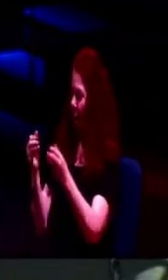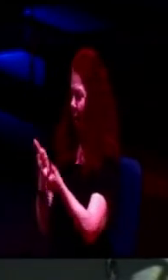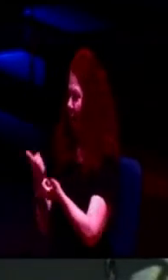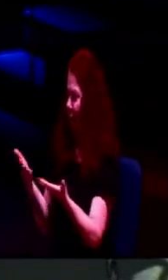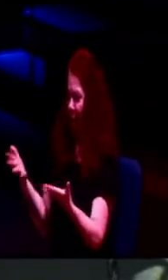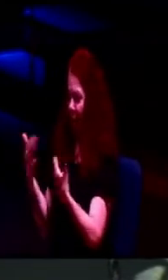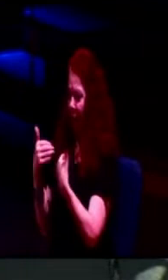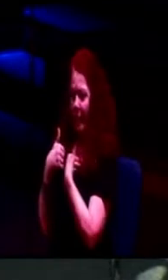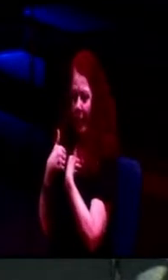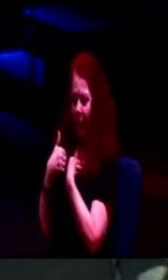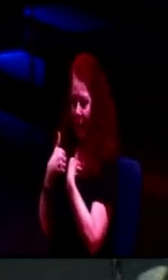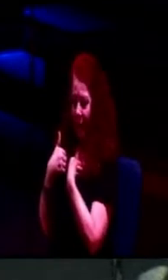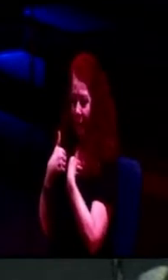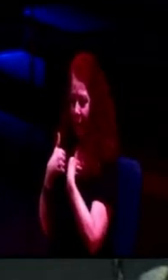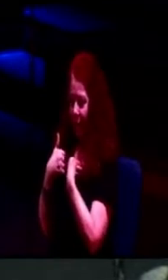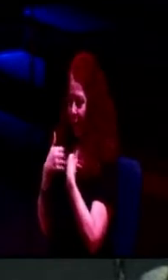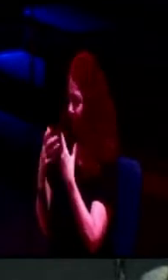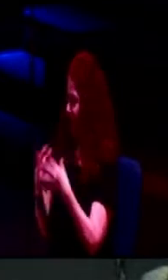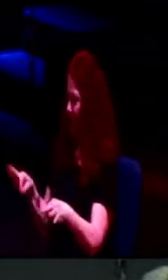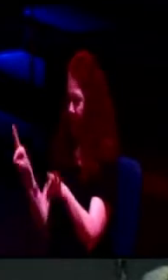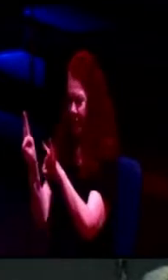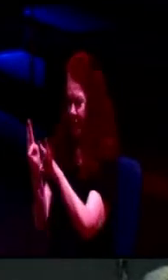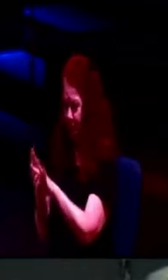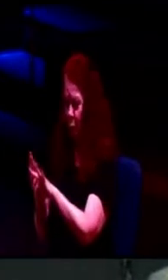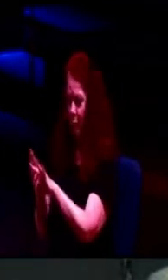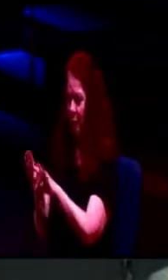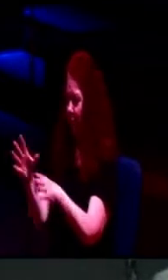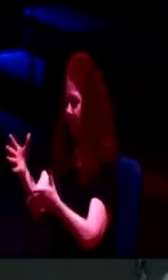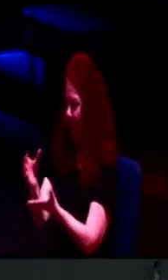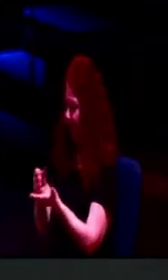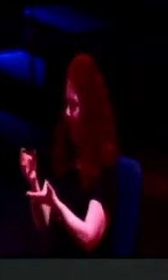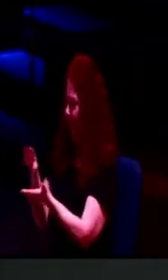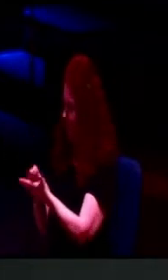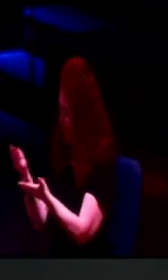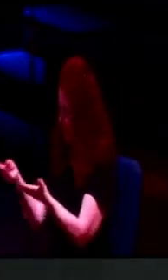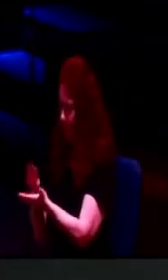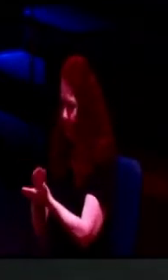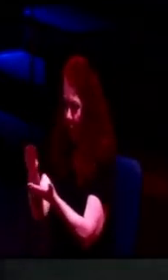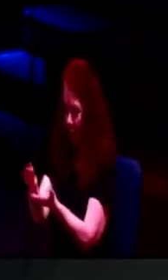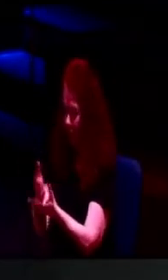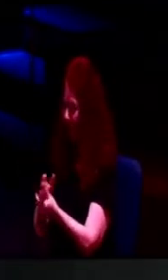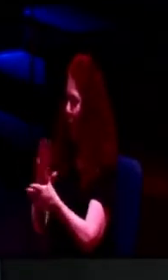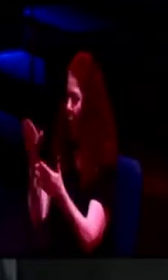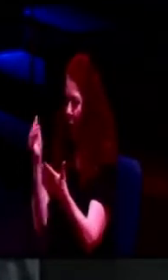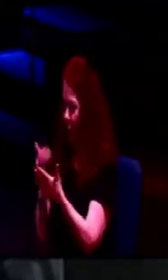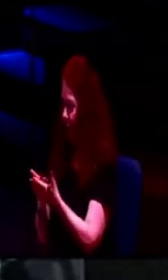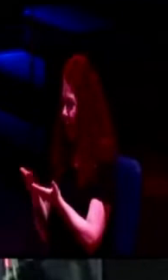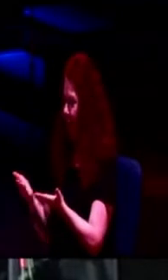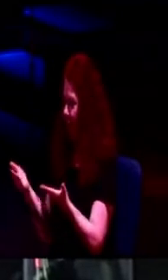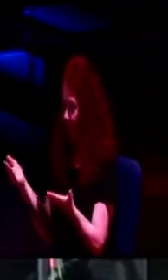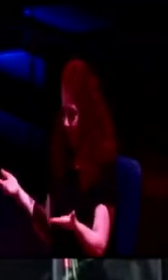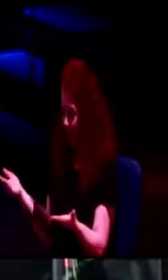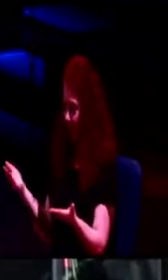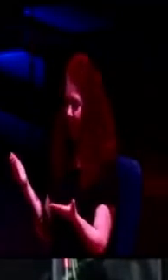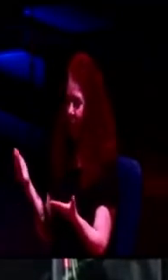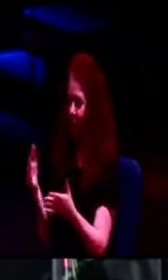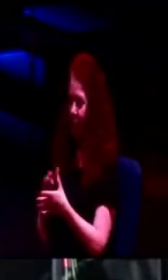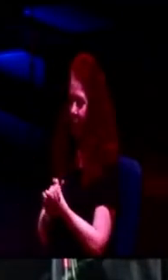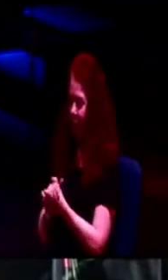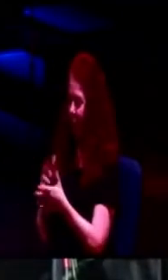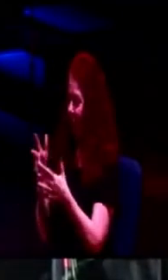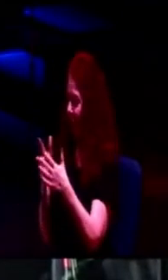own, everything that is important to them, everything that they've accumulated, all of the garage full of stuff, all of the attic full of the cars,